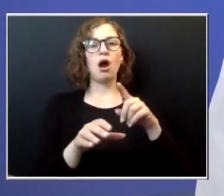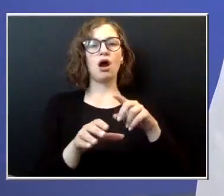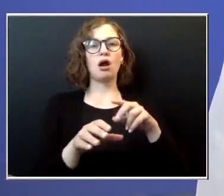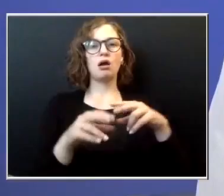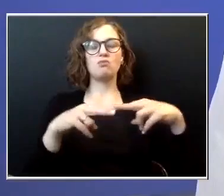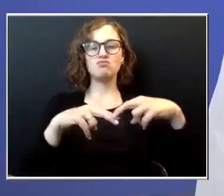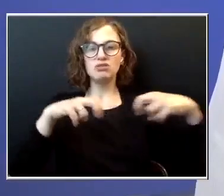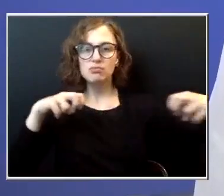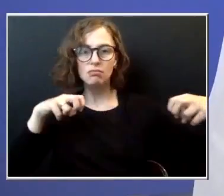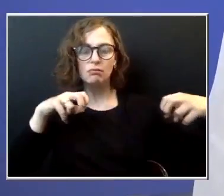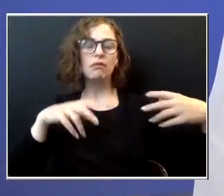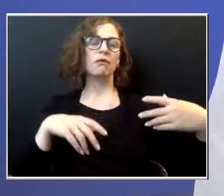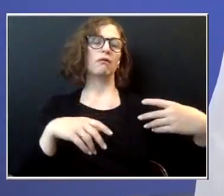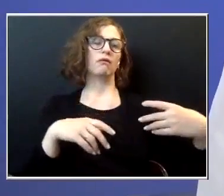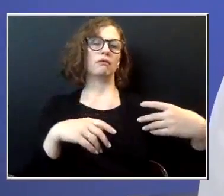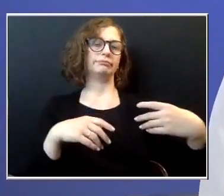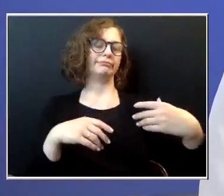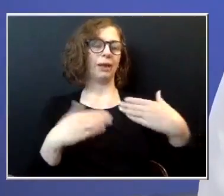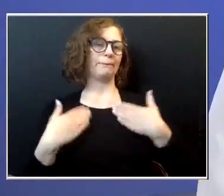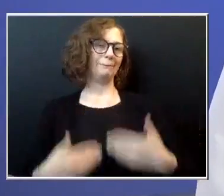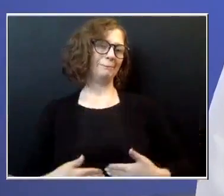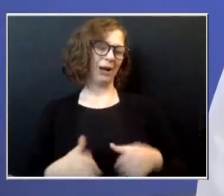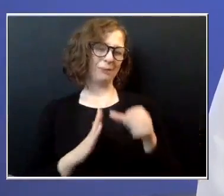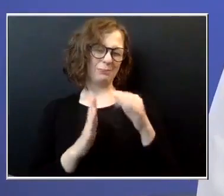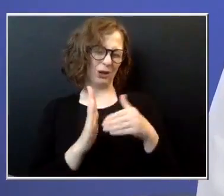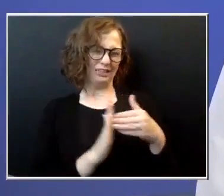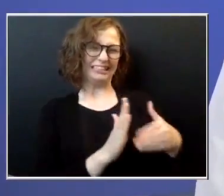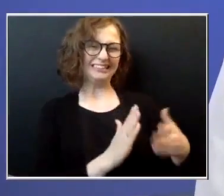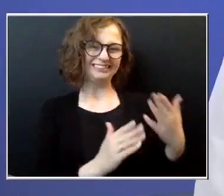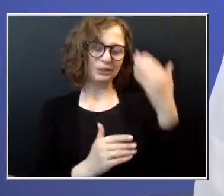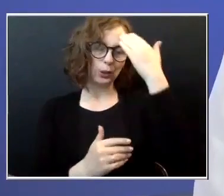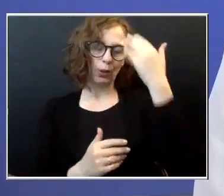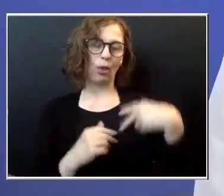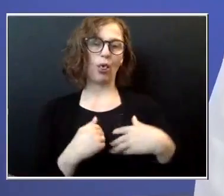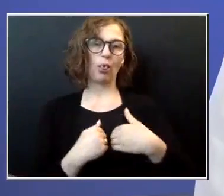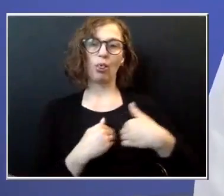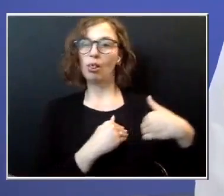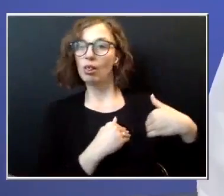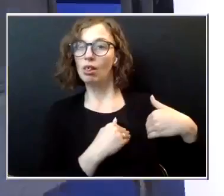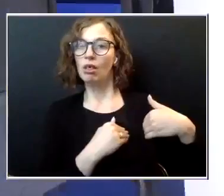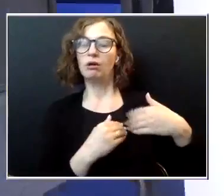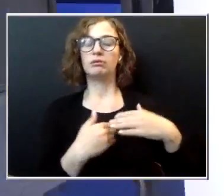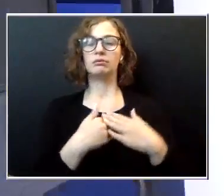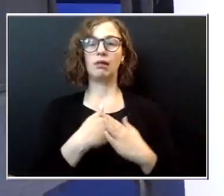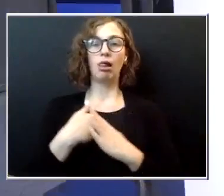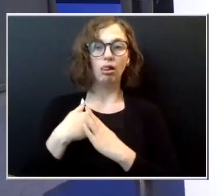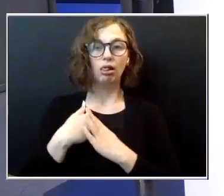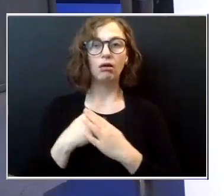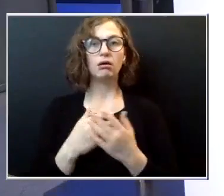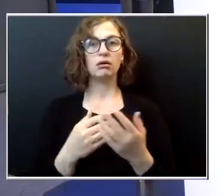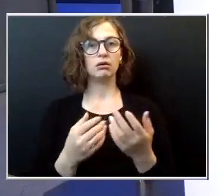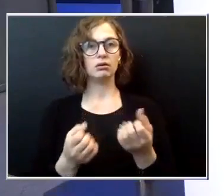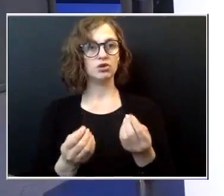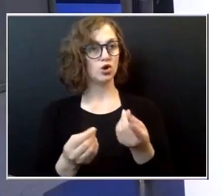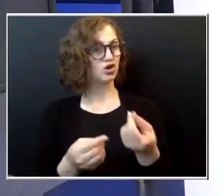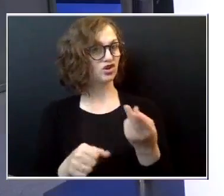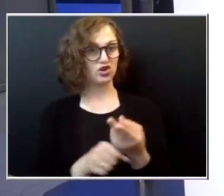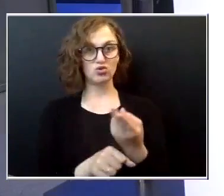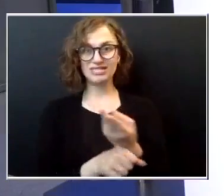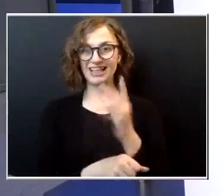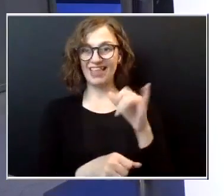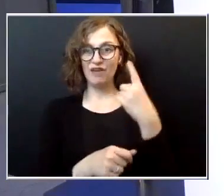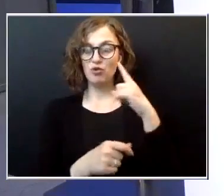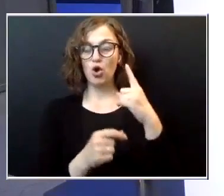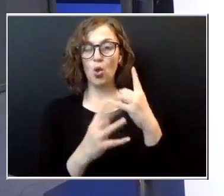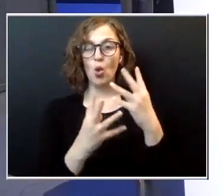body parts, for lack of a better word. So that's what we use those And you're sponges just for. using them to soak up. And we're using them to soak way you would up at the home.